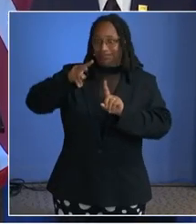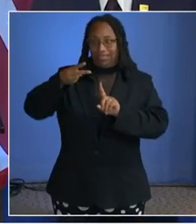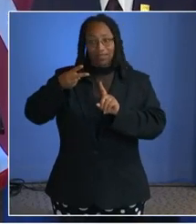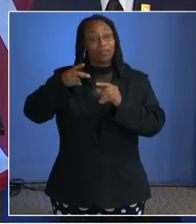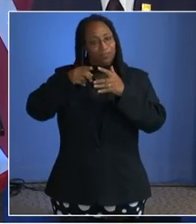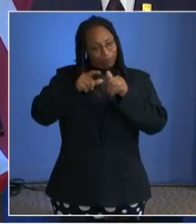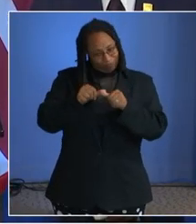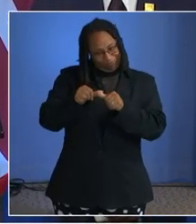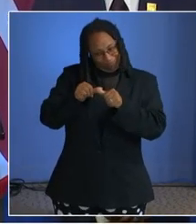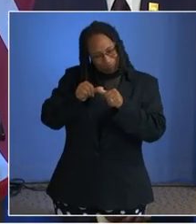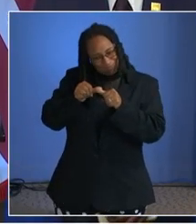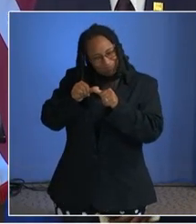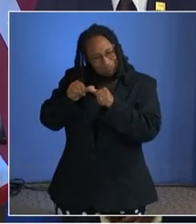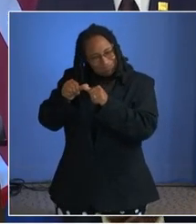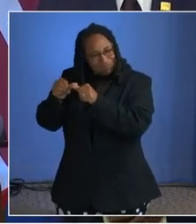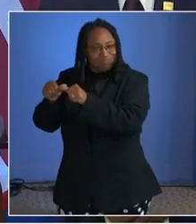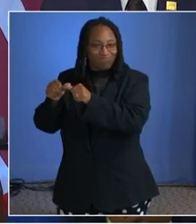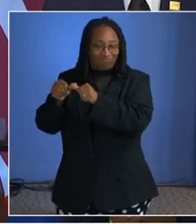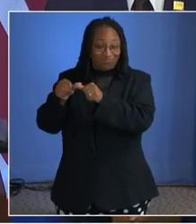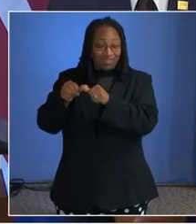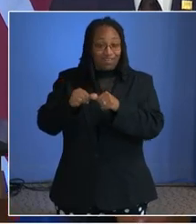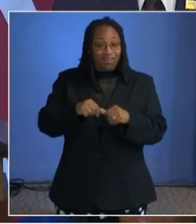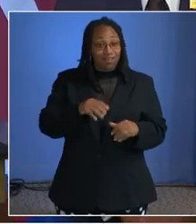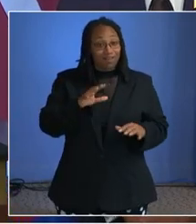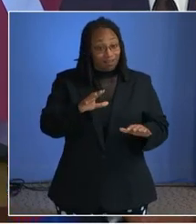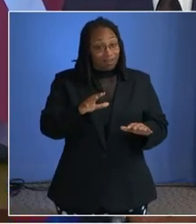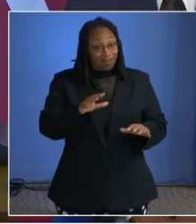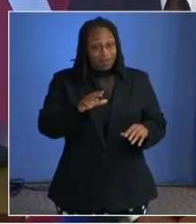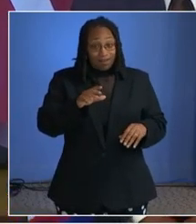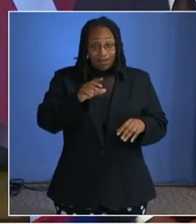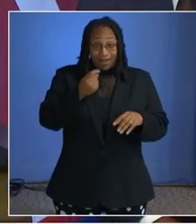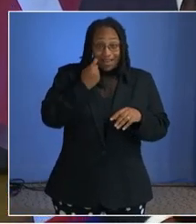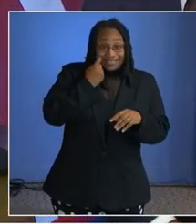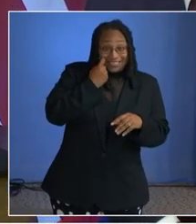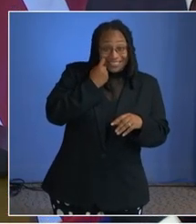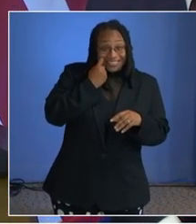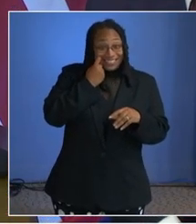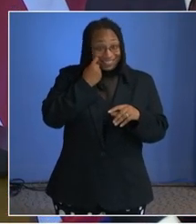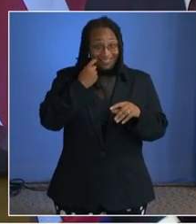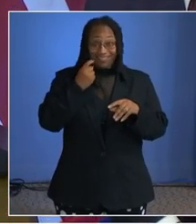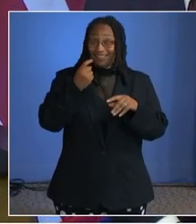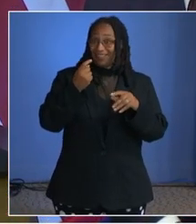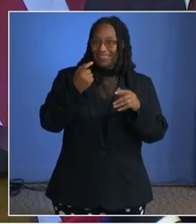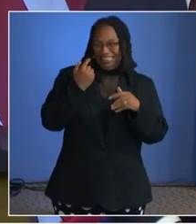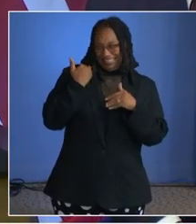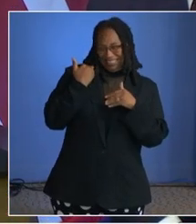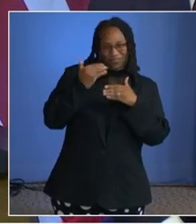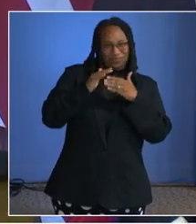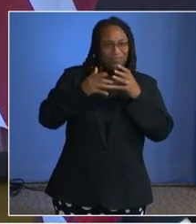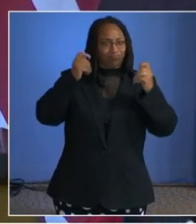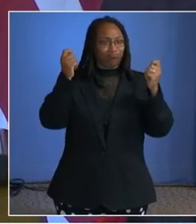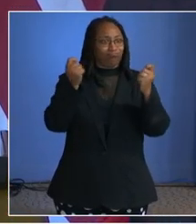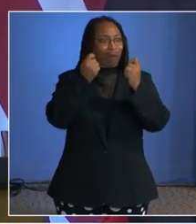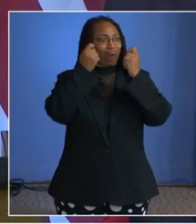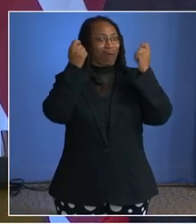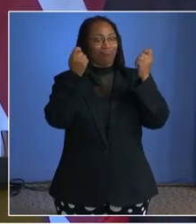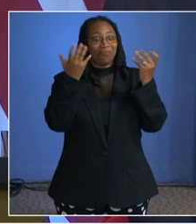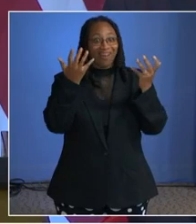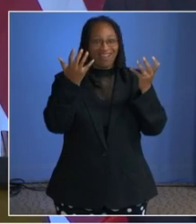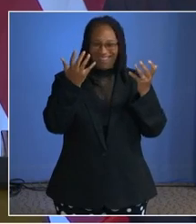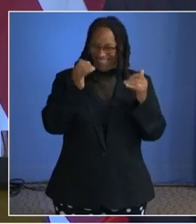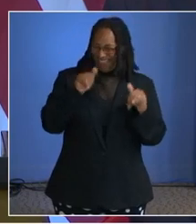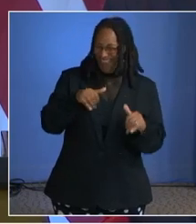coming off of a weekend of Art All Night, where there were very significant